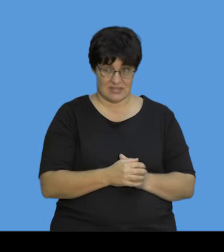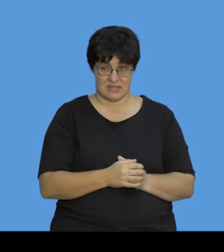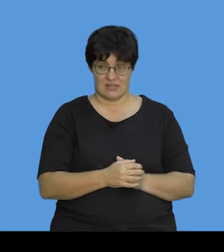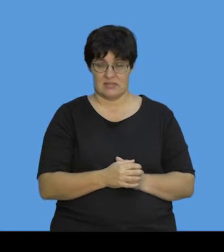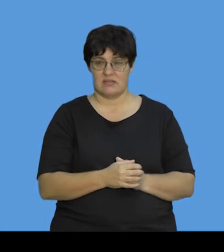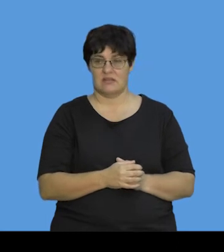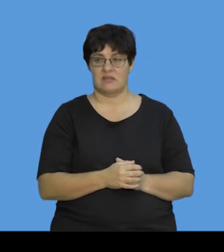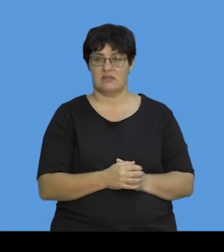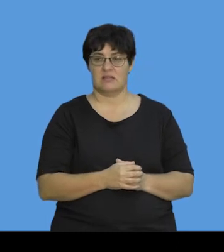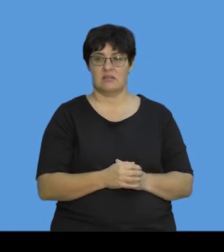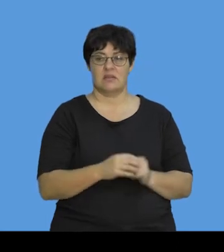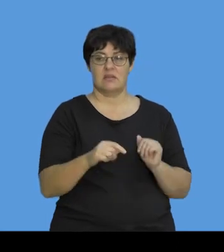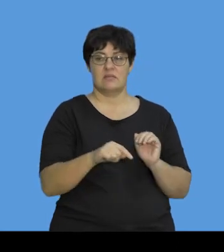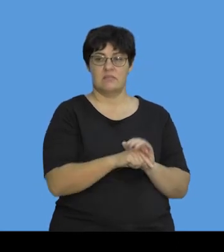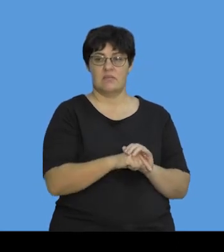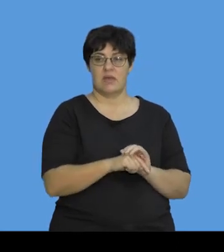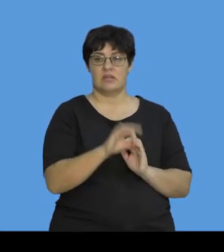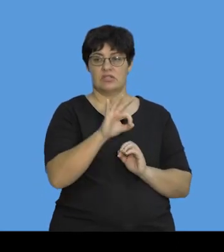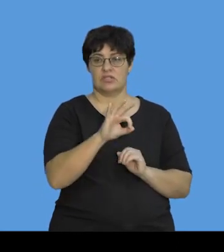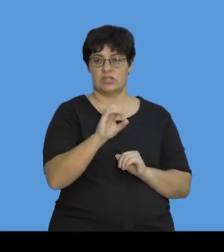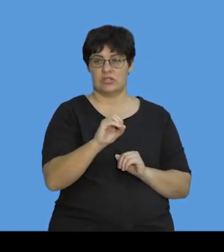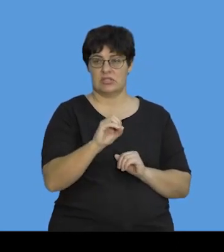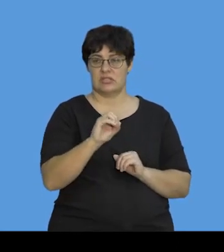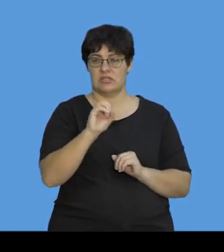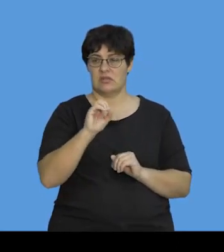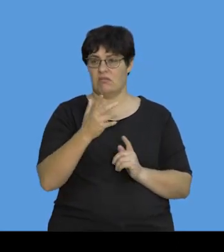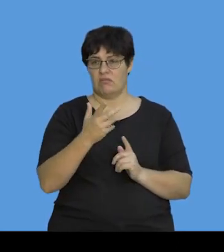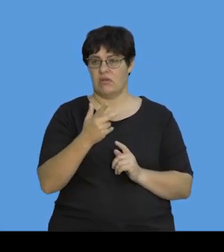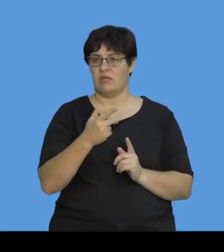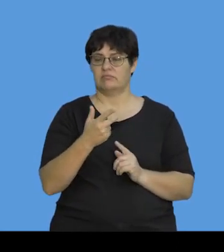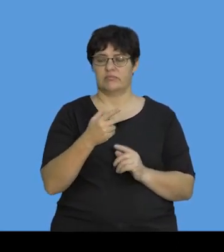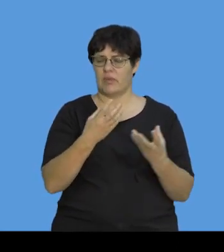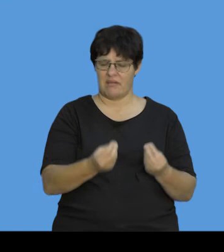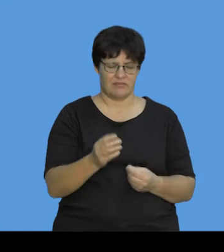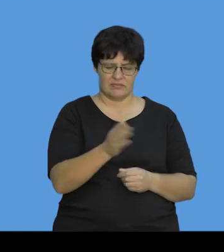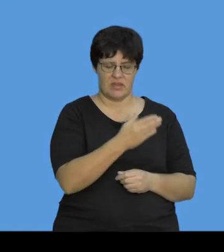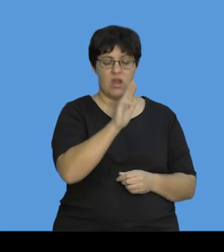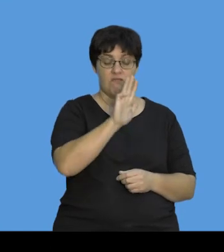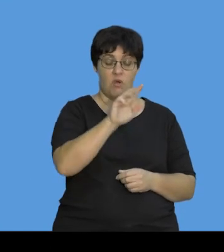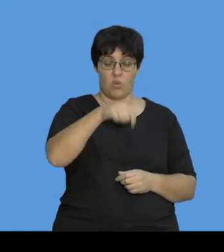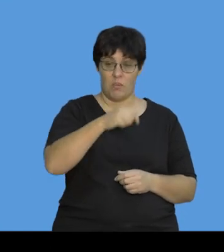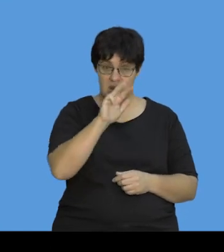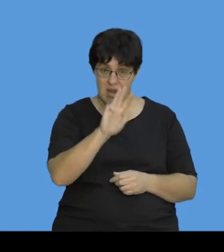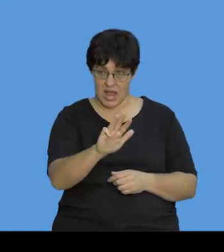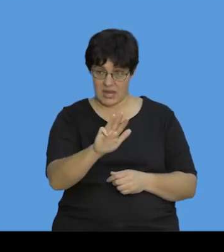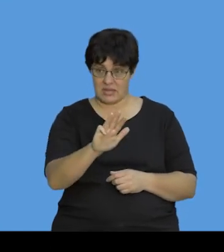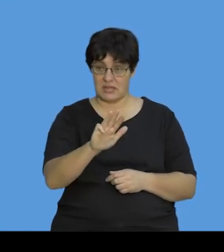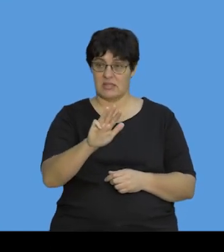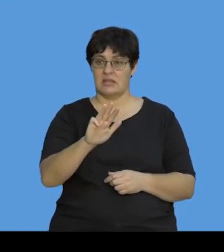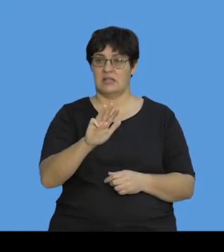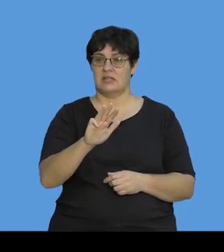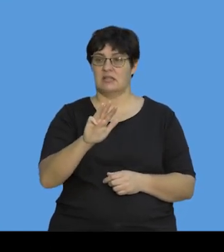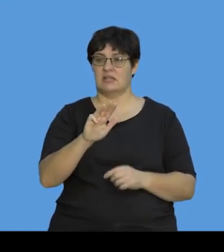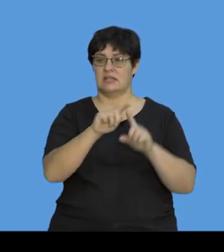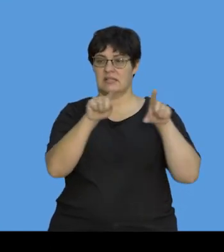this, I'm going to get 4,9 delta T squared minus